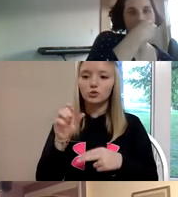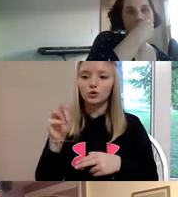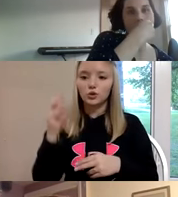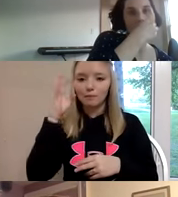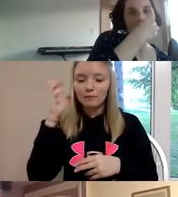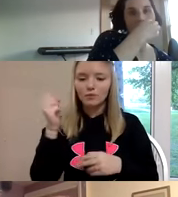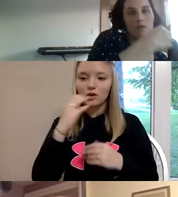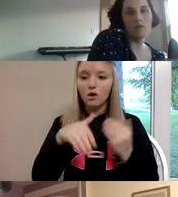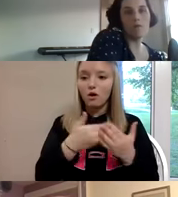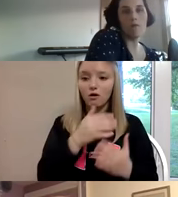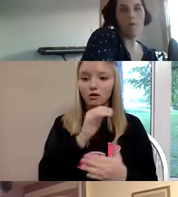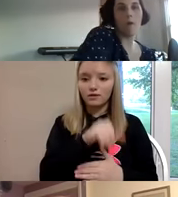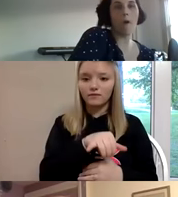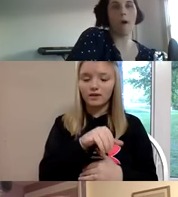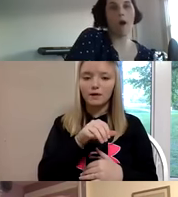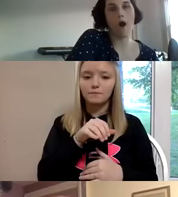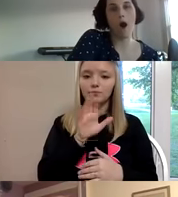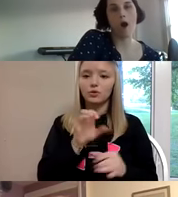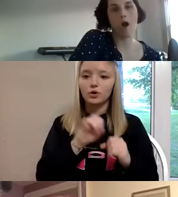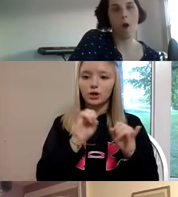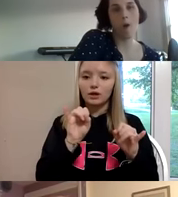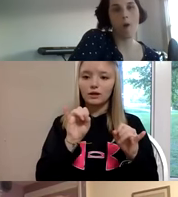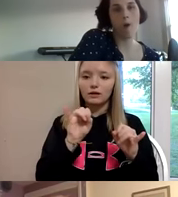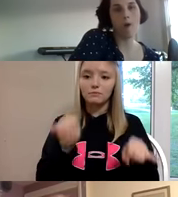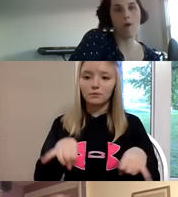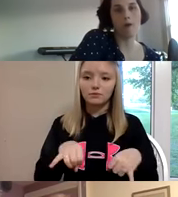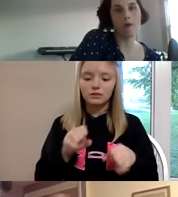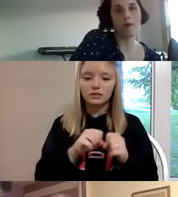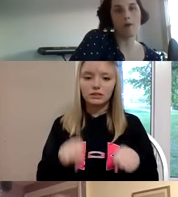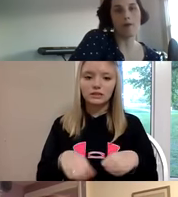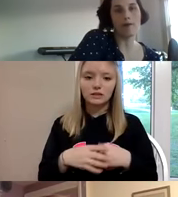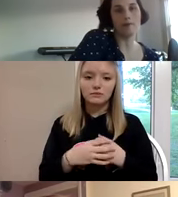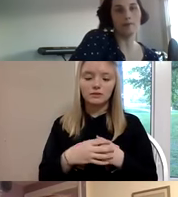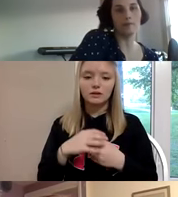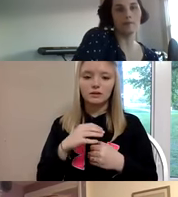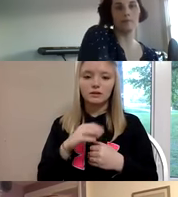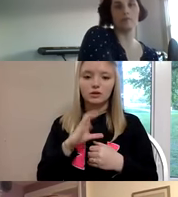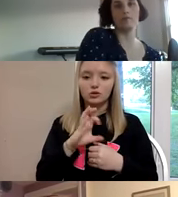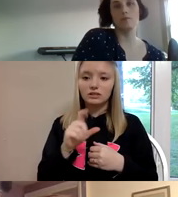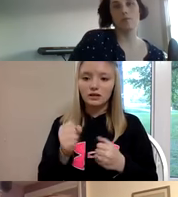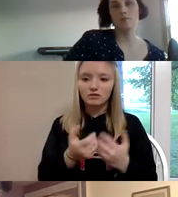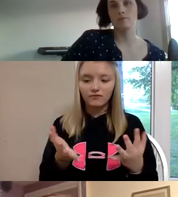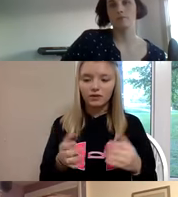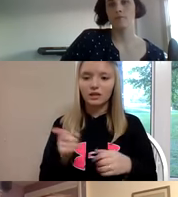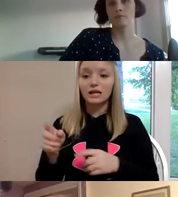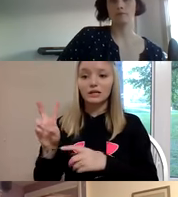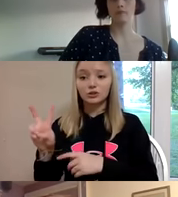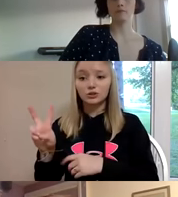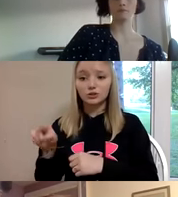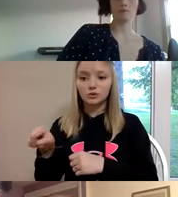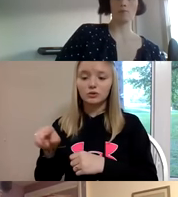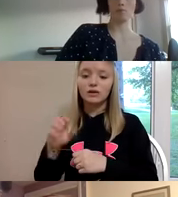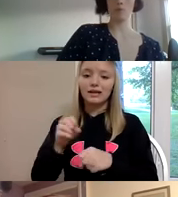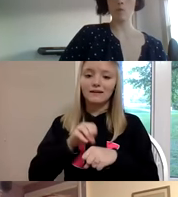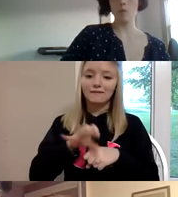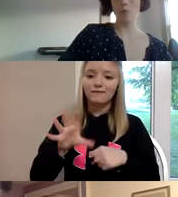of things, your immune system, your immune cells. And then 2 is going to be effective to your gut,